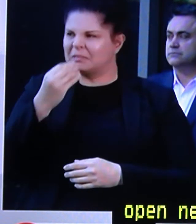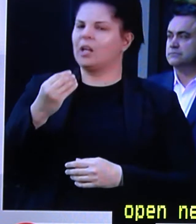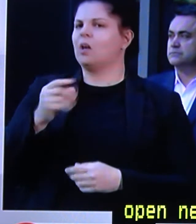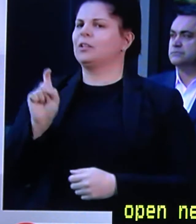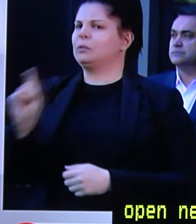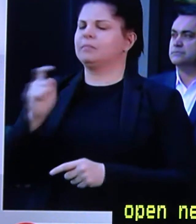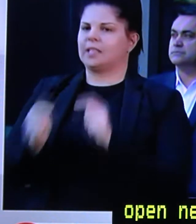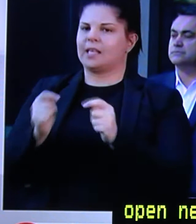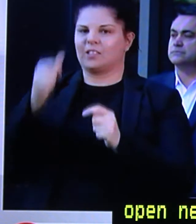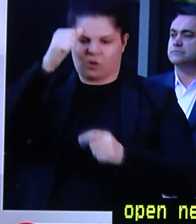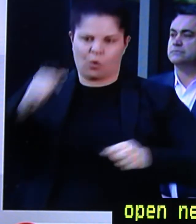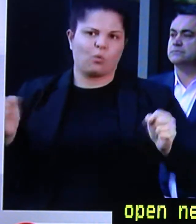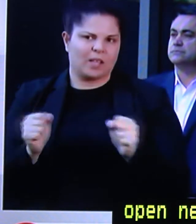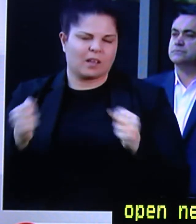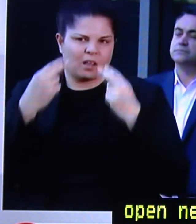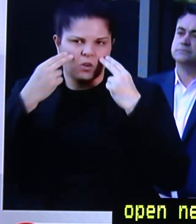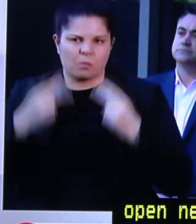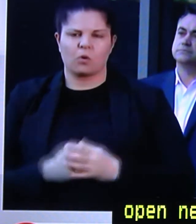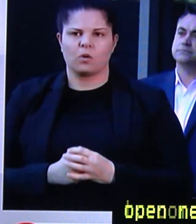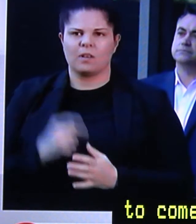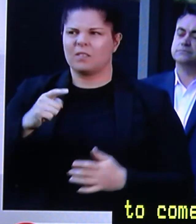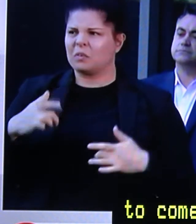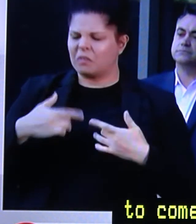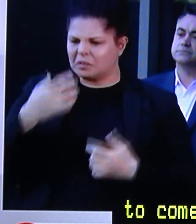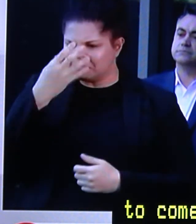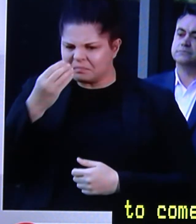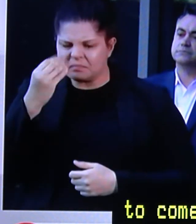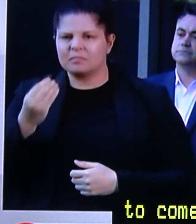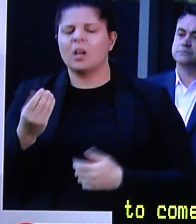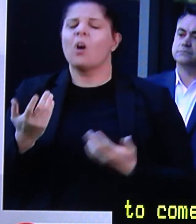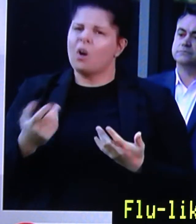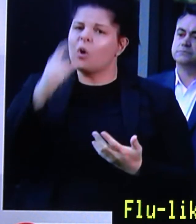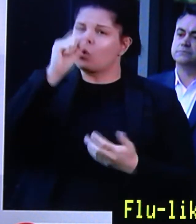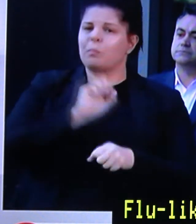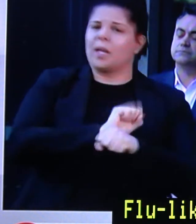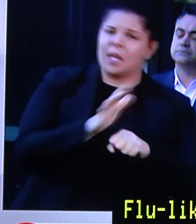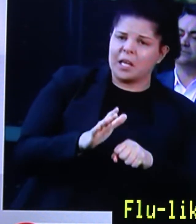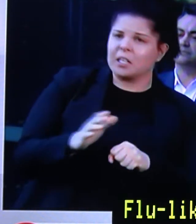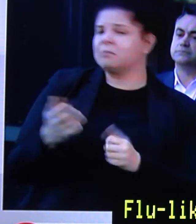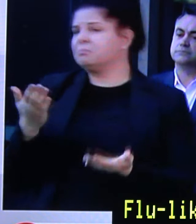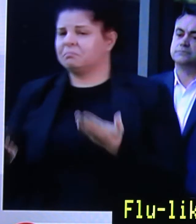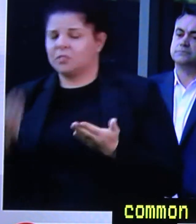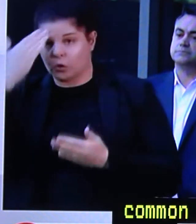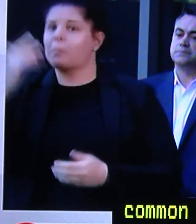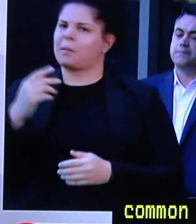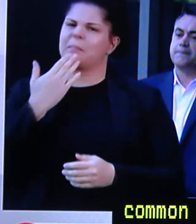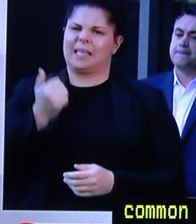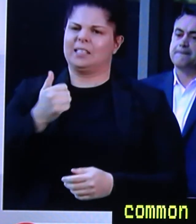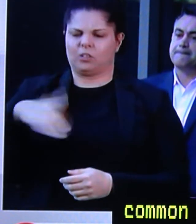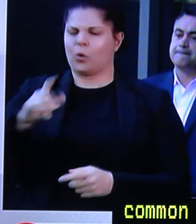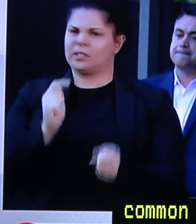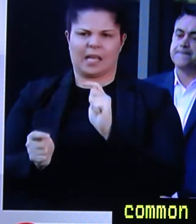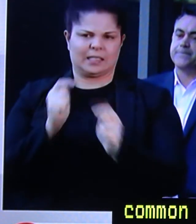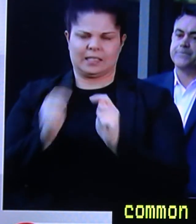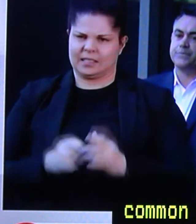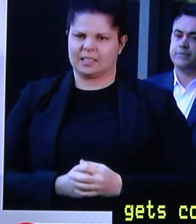and frequent, but please don't worry. If you have flu-like symptoms, it could be COVID. Please come forward and get tested. That is the best thing to do.